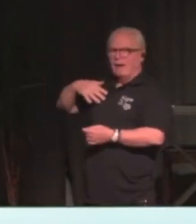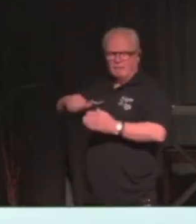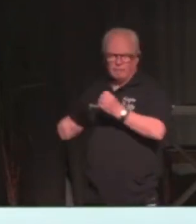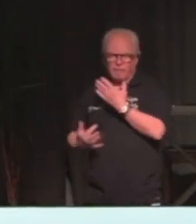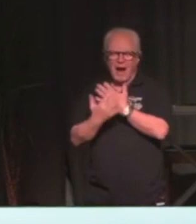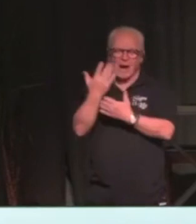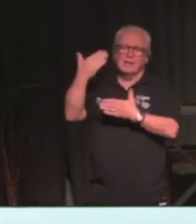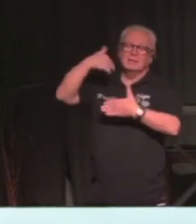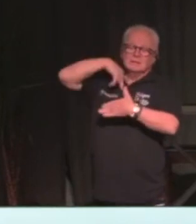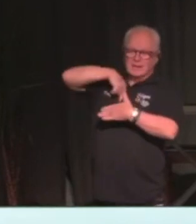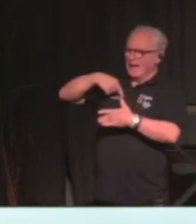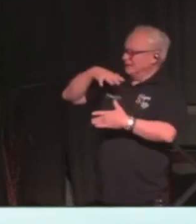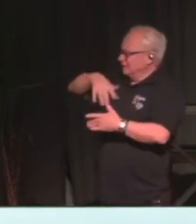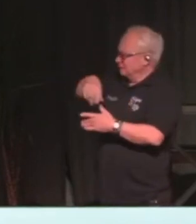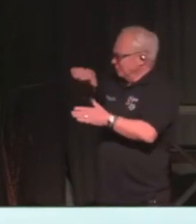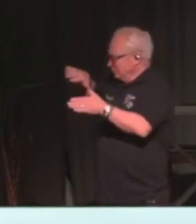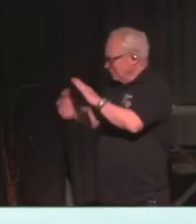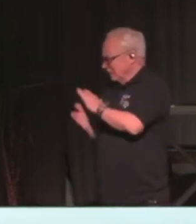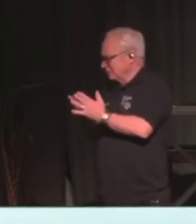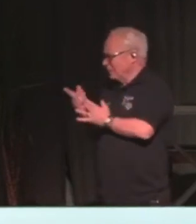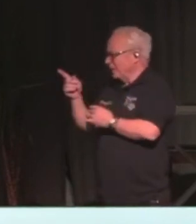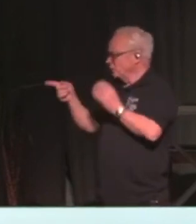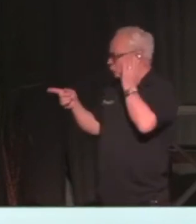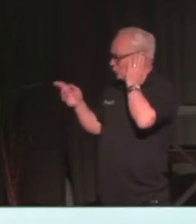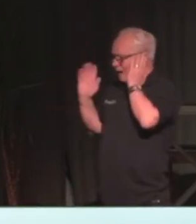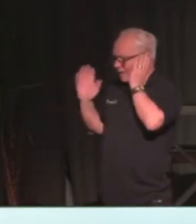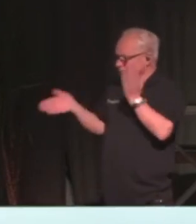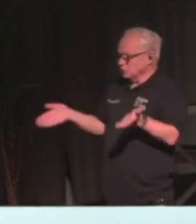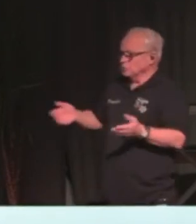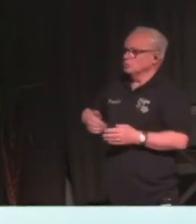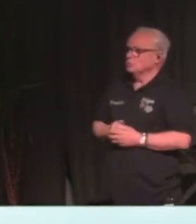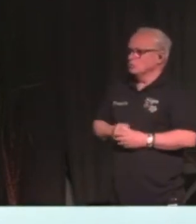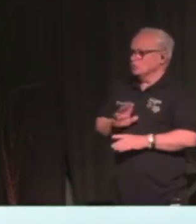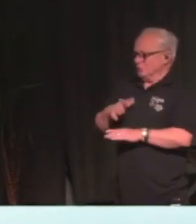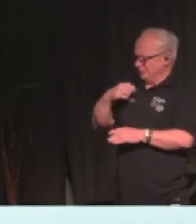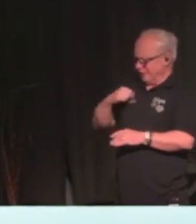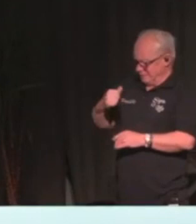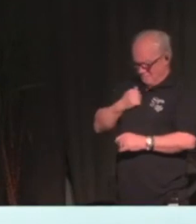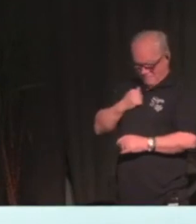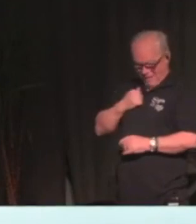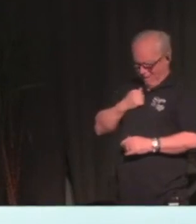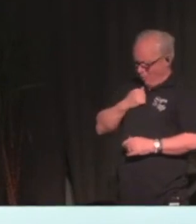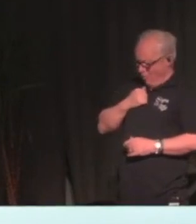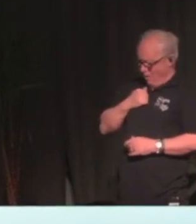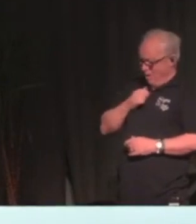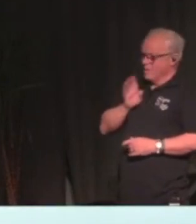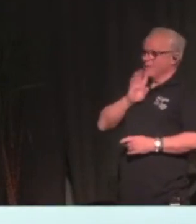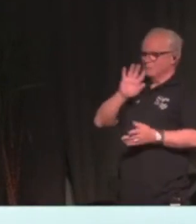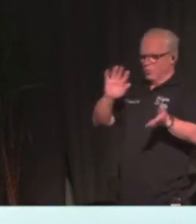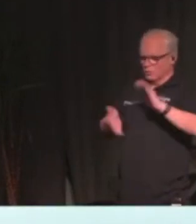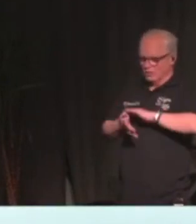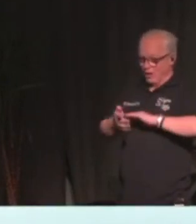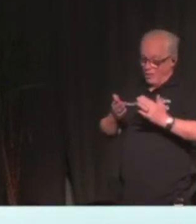I don't need to be baptized by you. Do you understand? Yeah, and so you don't need my water baptism of repentance. I need